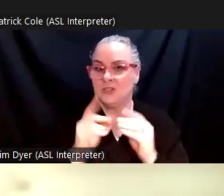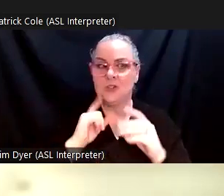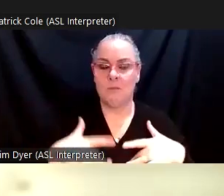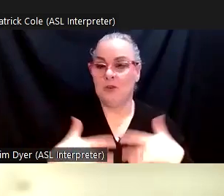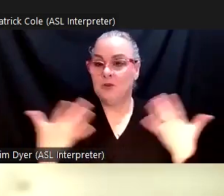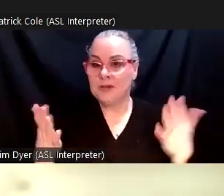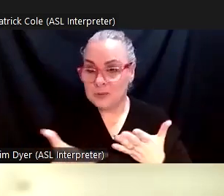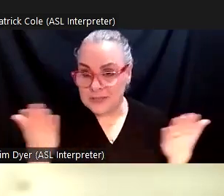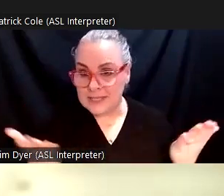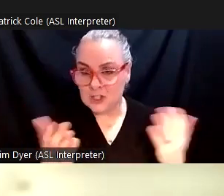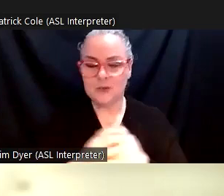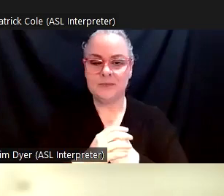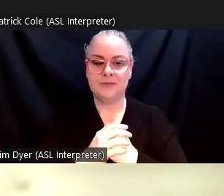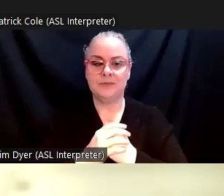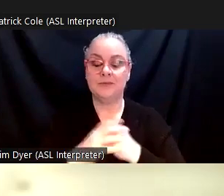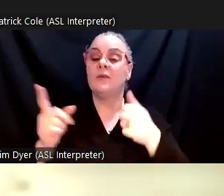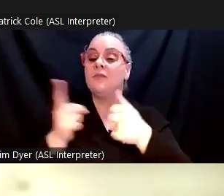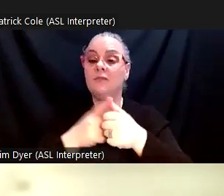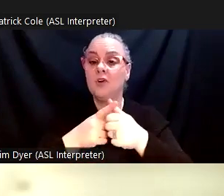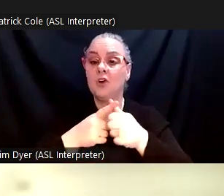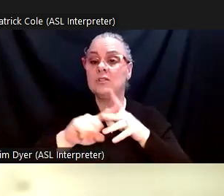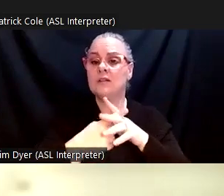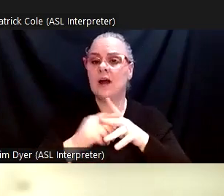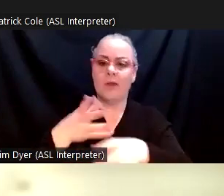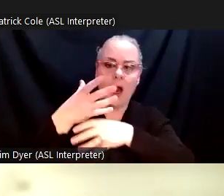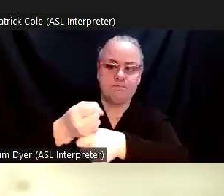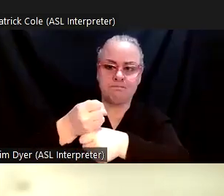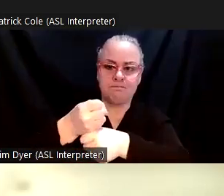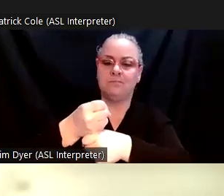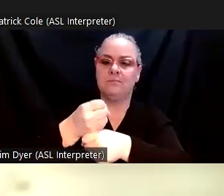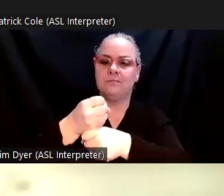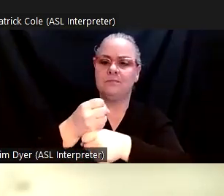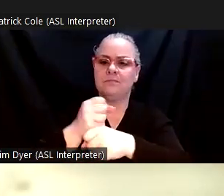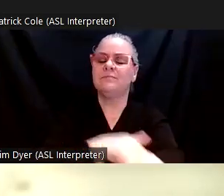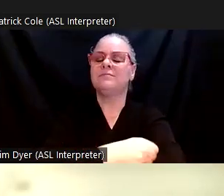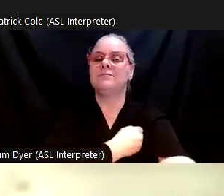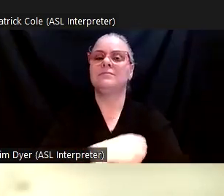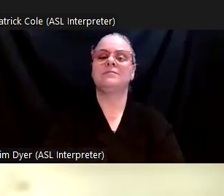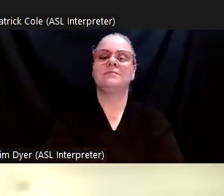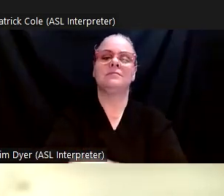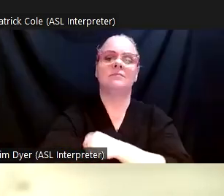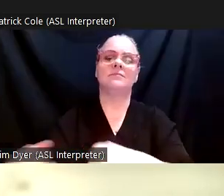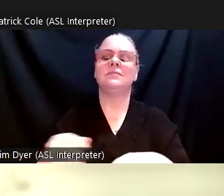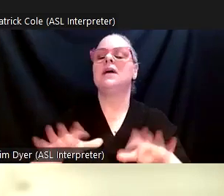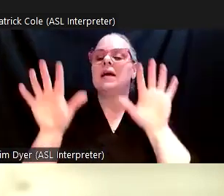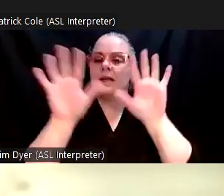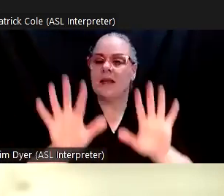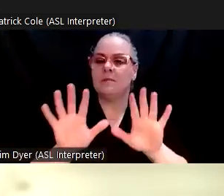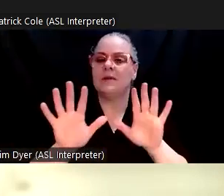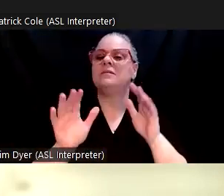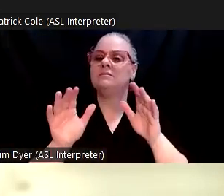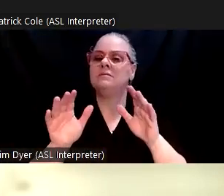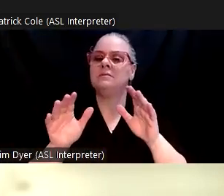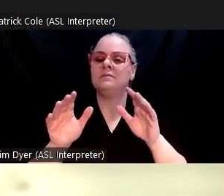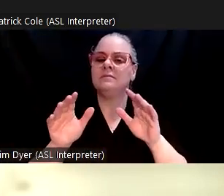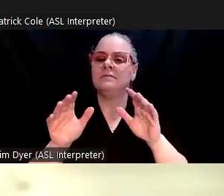here. And yeah, I will first start with just recapping an overview of what is the Climate Pollution Reduction Grant. I think if you can go forward